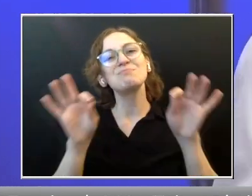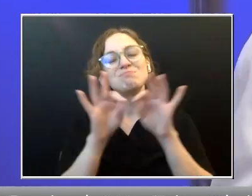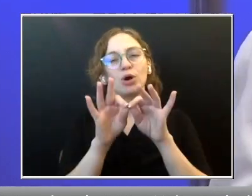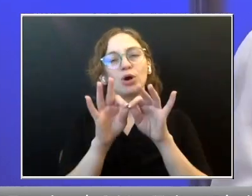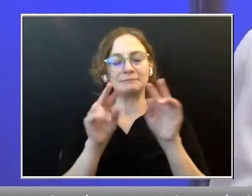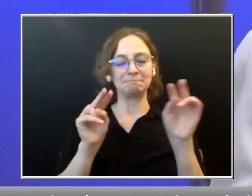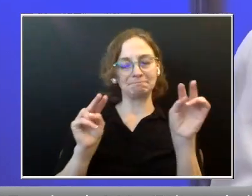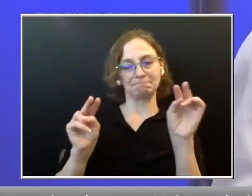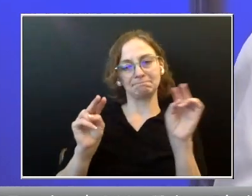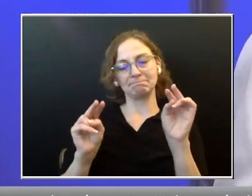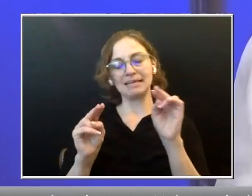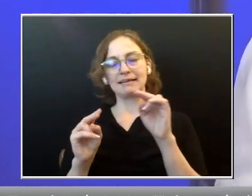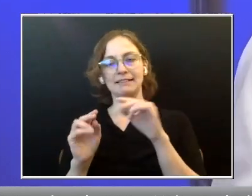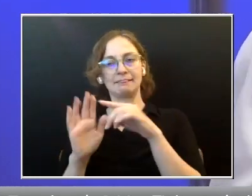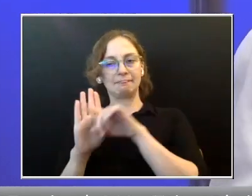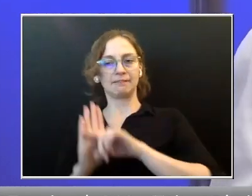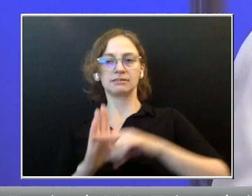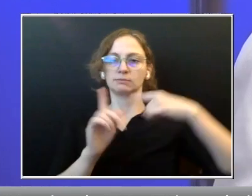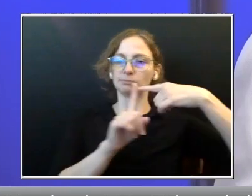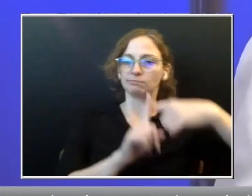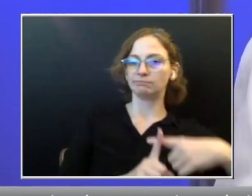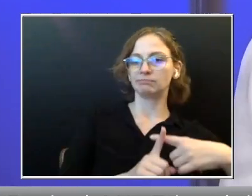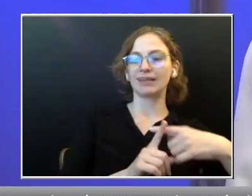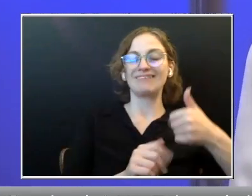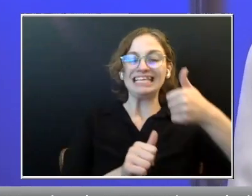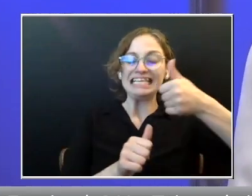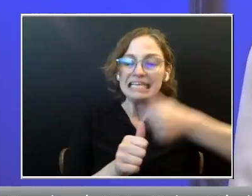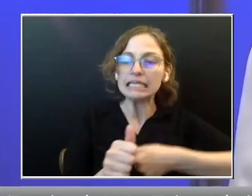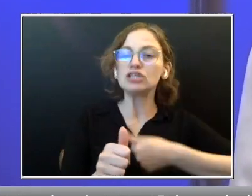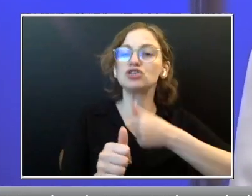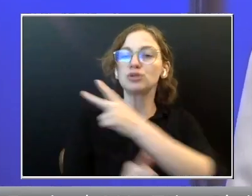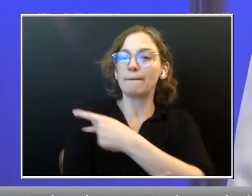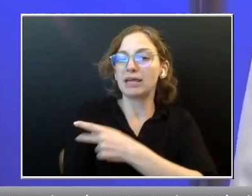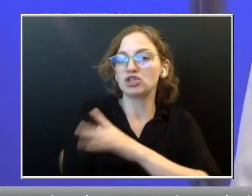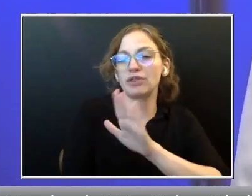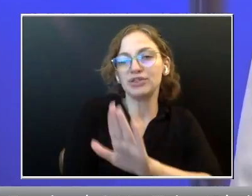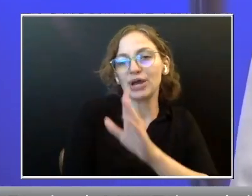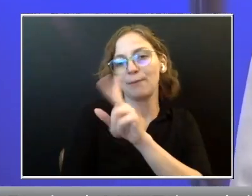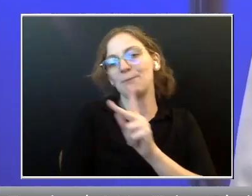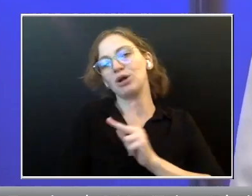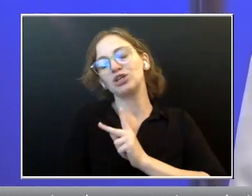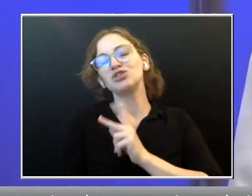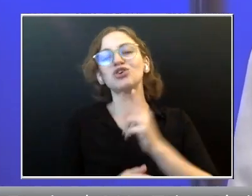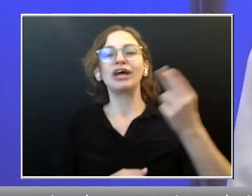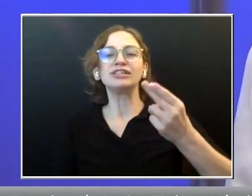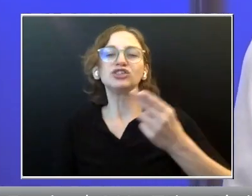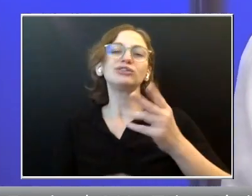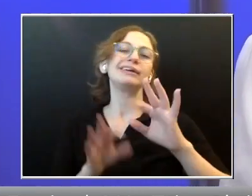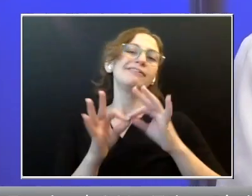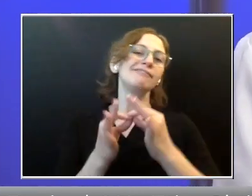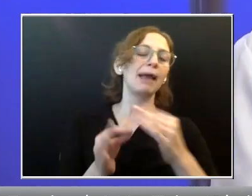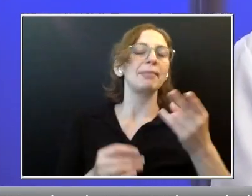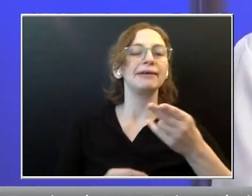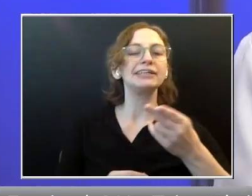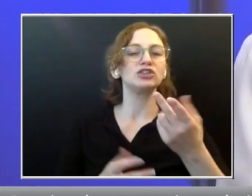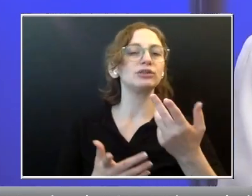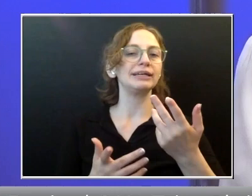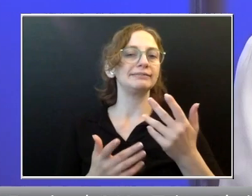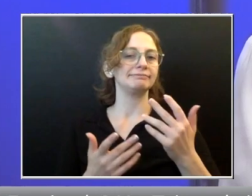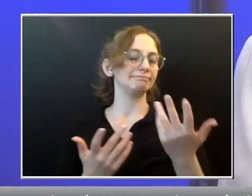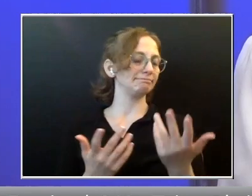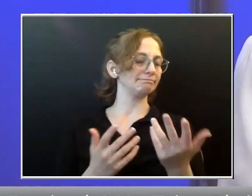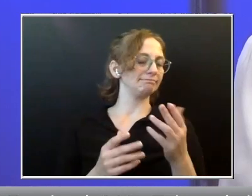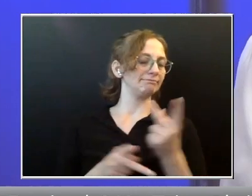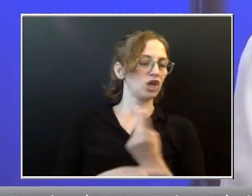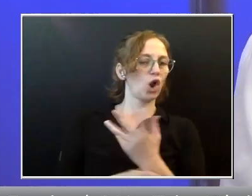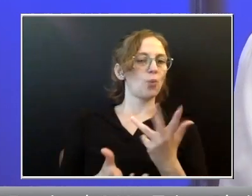each individual patient with their personal history and their family history to decide. I just want to follow up on something that Dr.